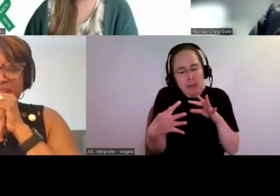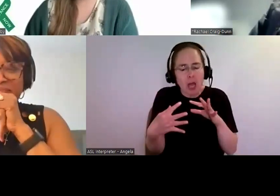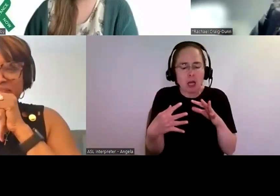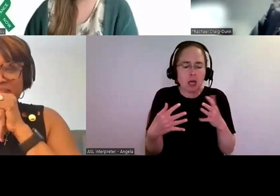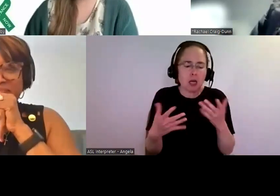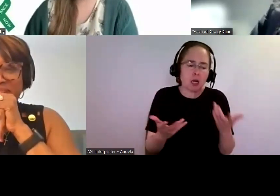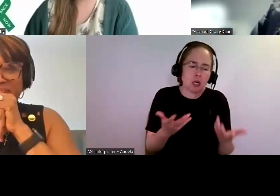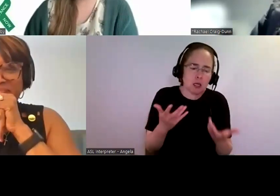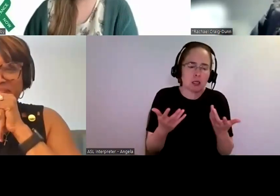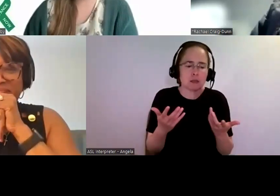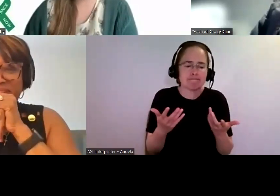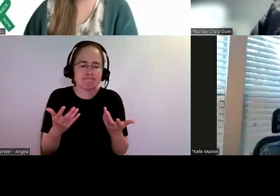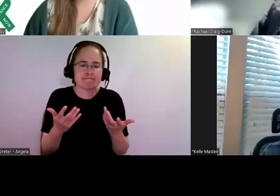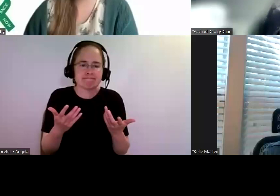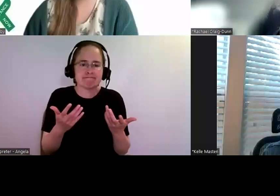and